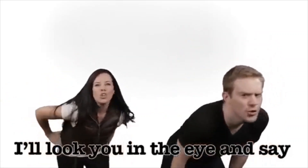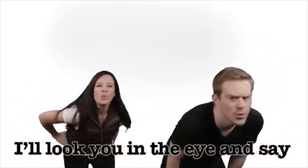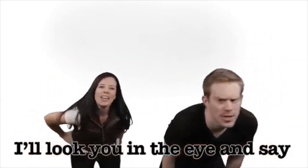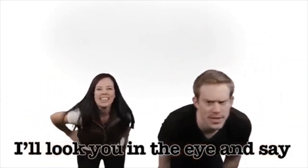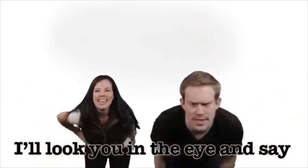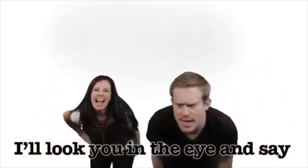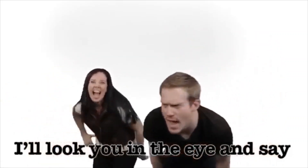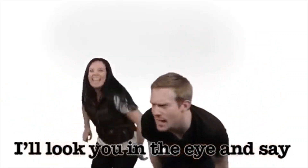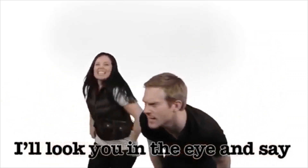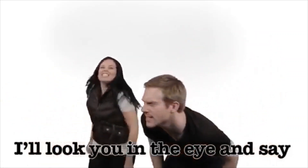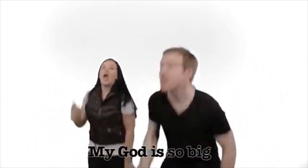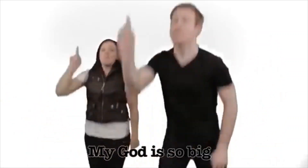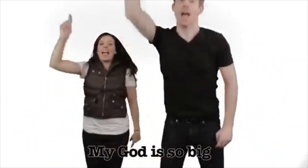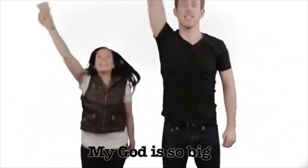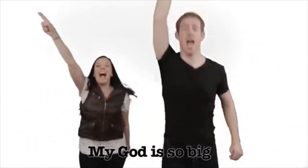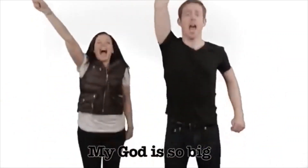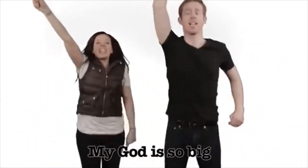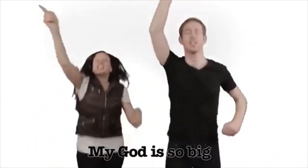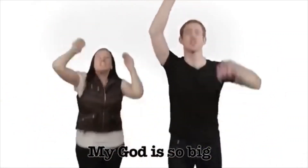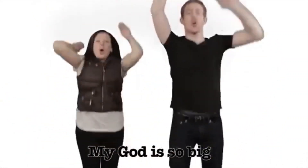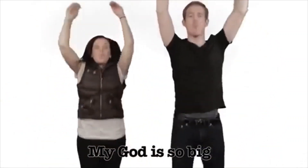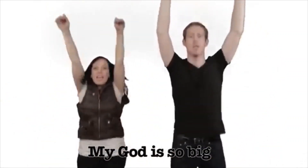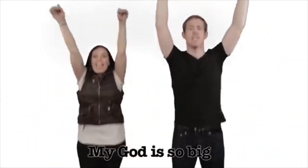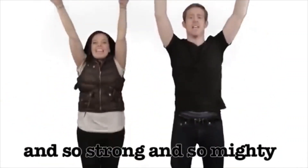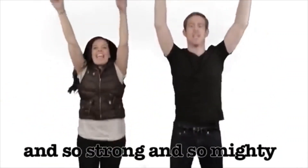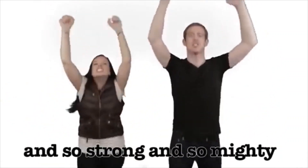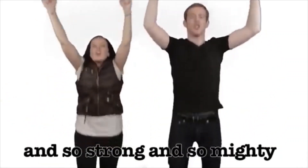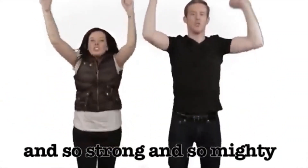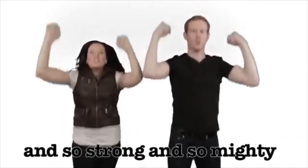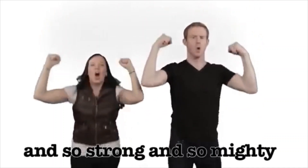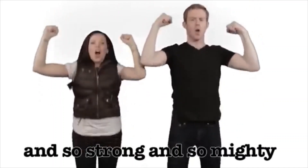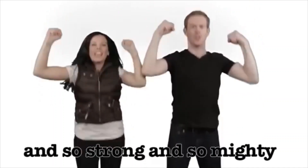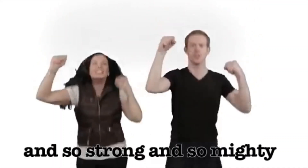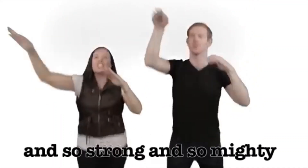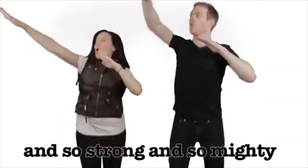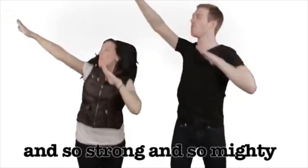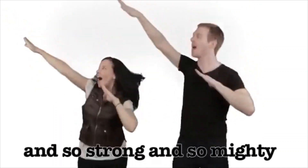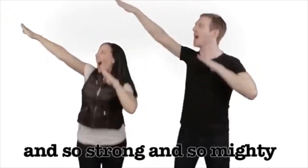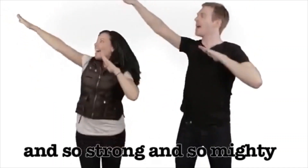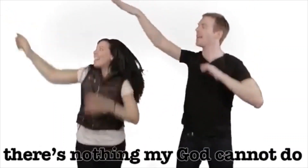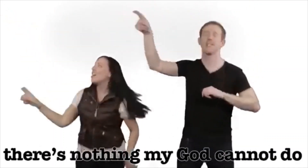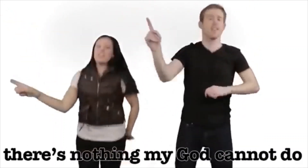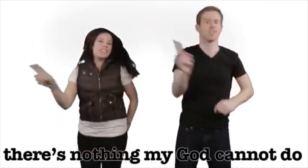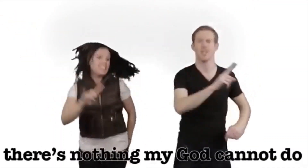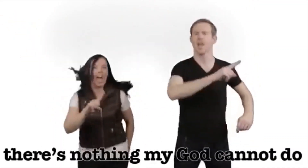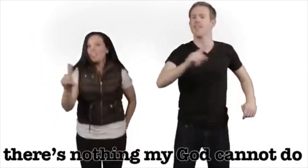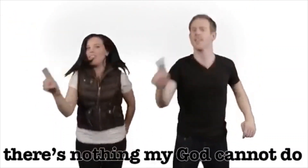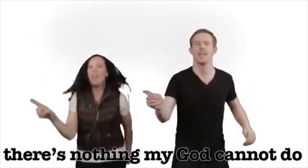My God, it's so big and so strong and so mighty.